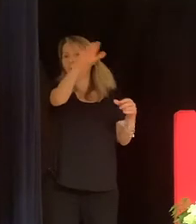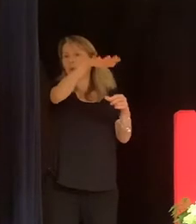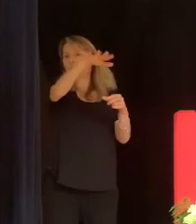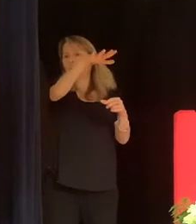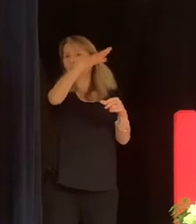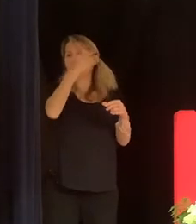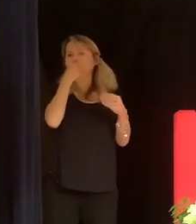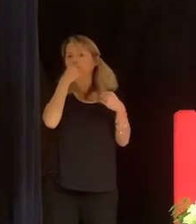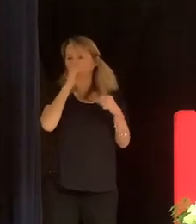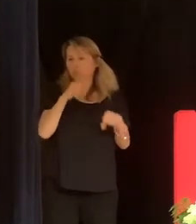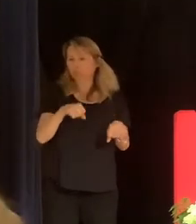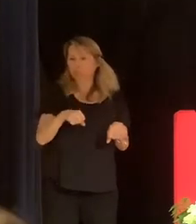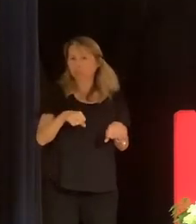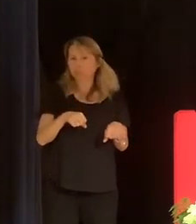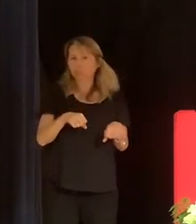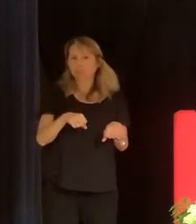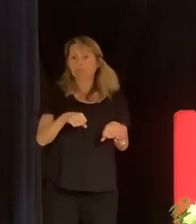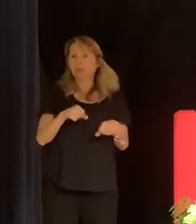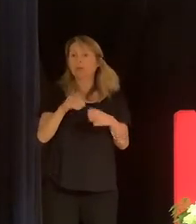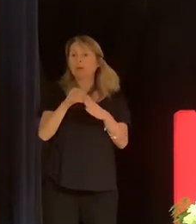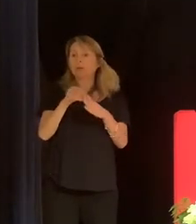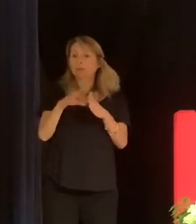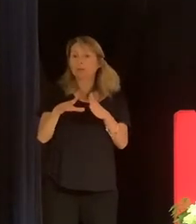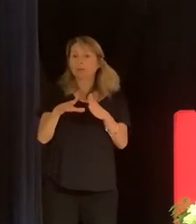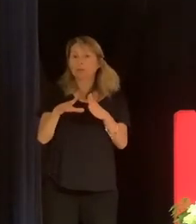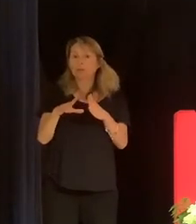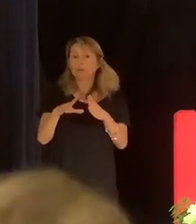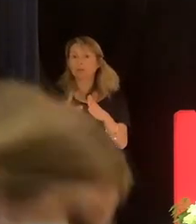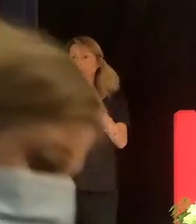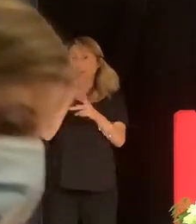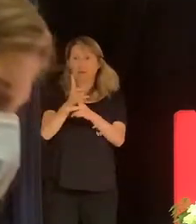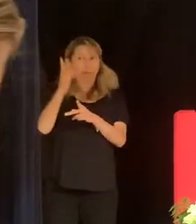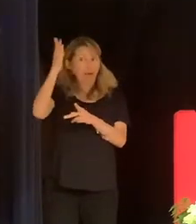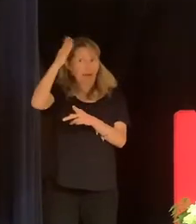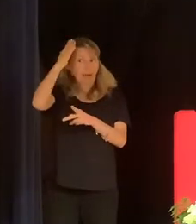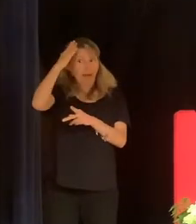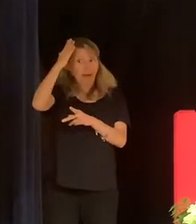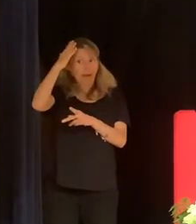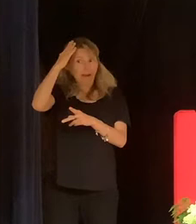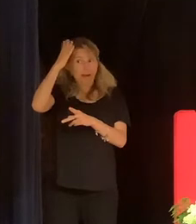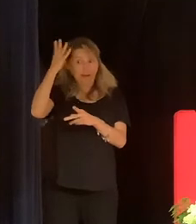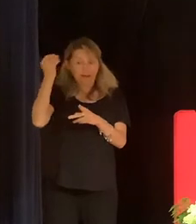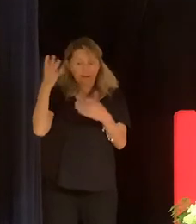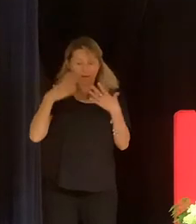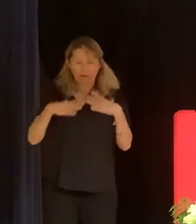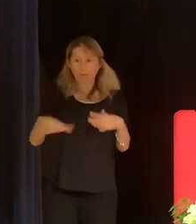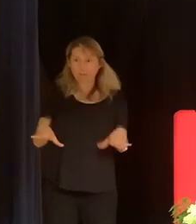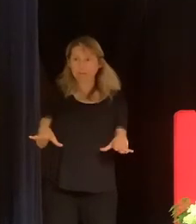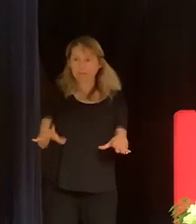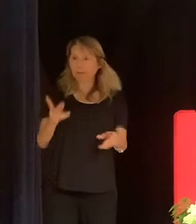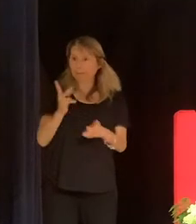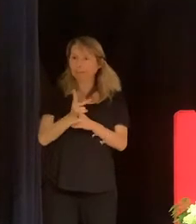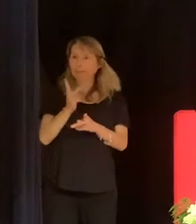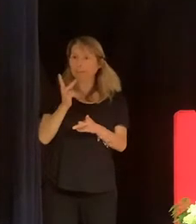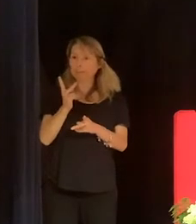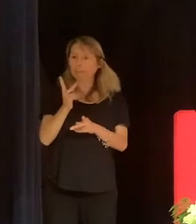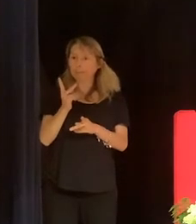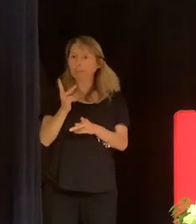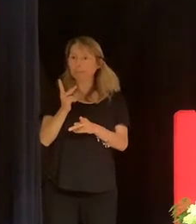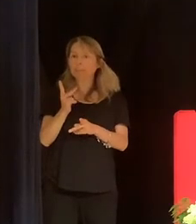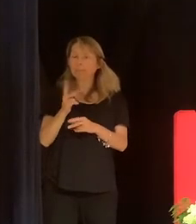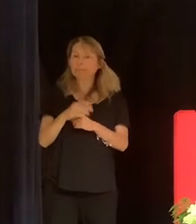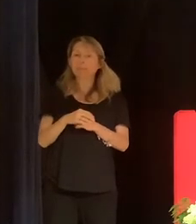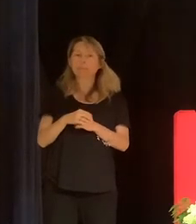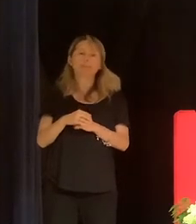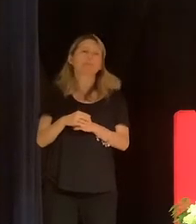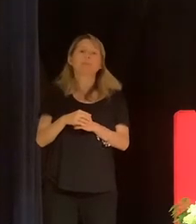and have some refreshments. Graduates, you are able to keep your cap, tassel, and your gowns. Finally, I would like to ask